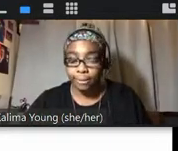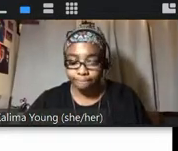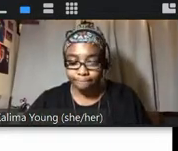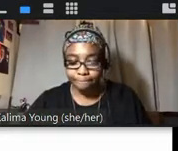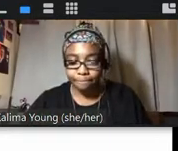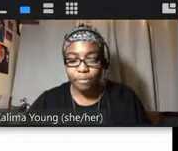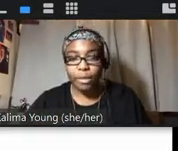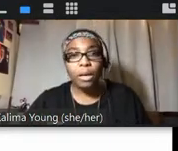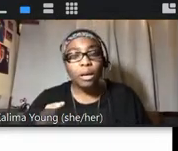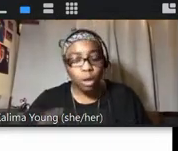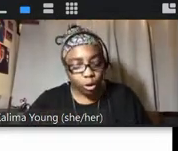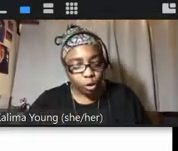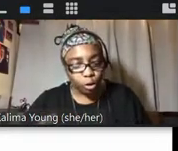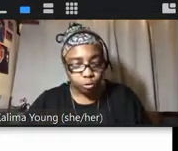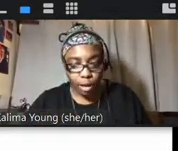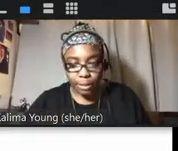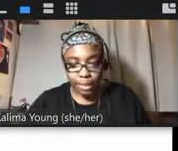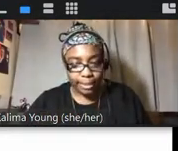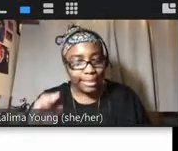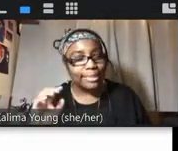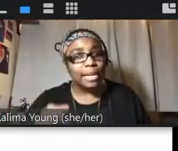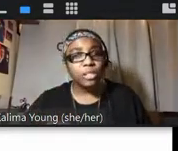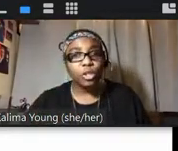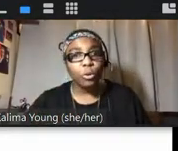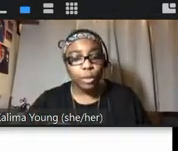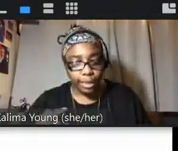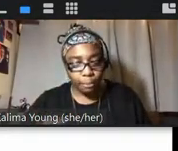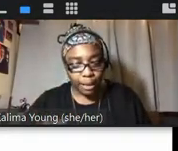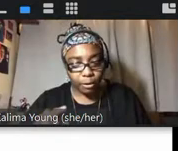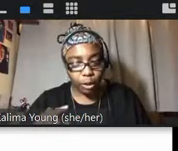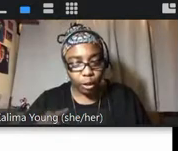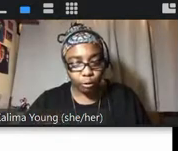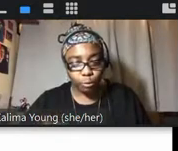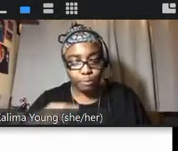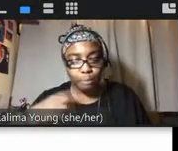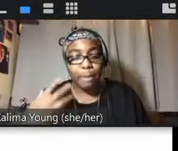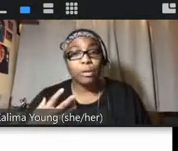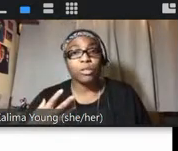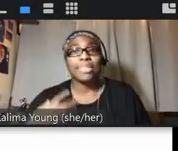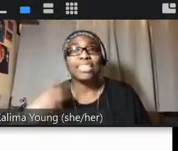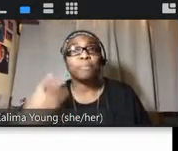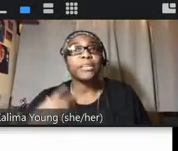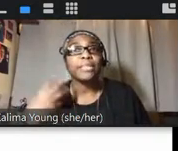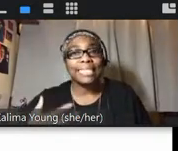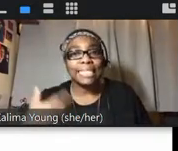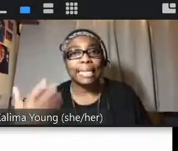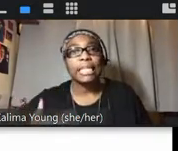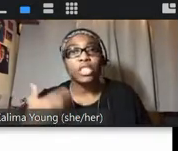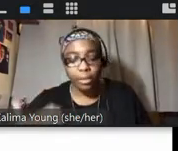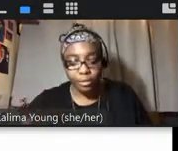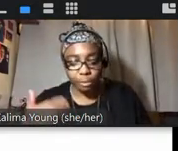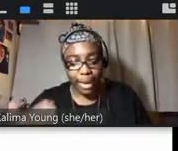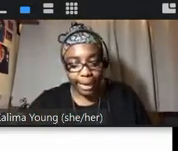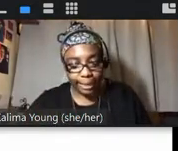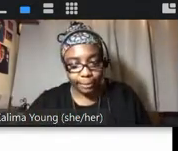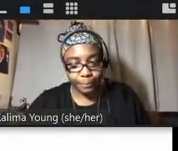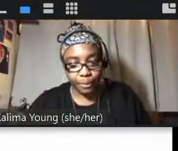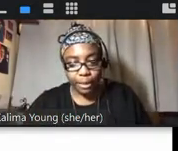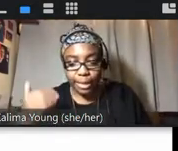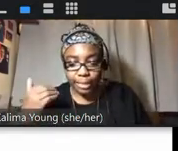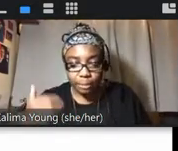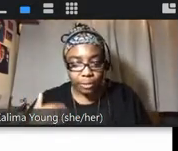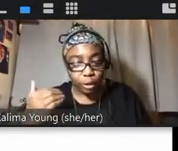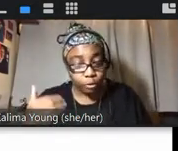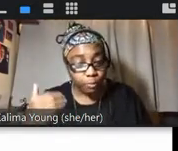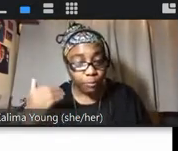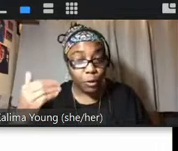ways. Cultural trauma is not solely about a group's members experiencing each other's pain.